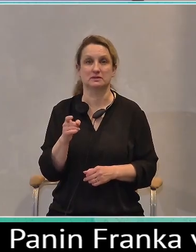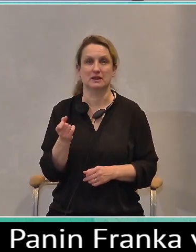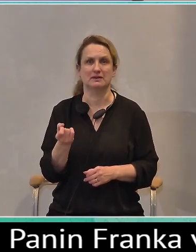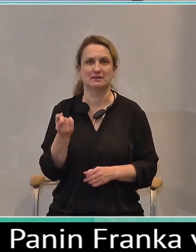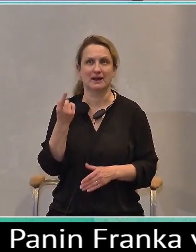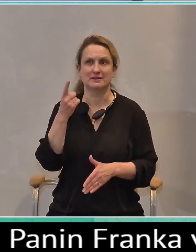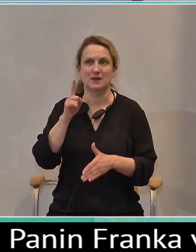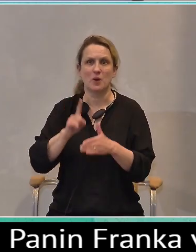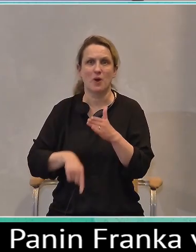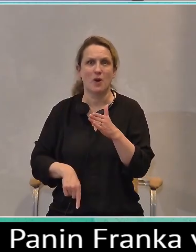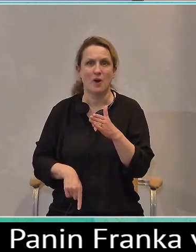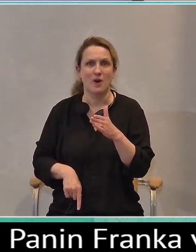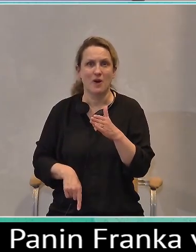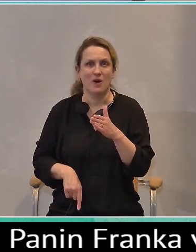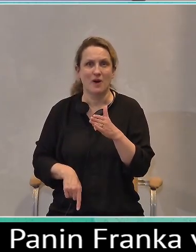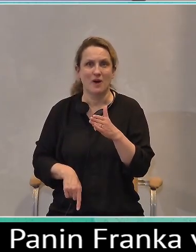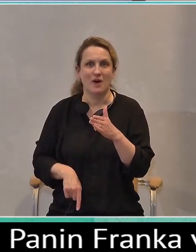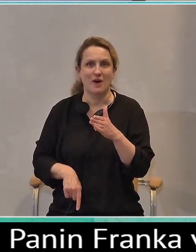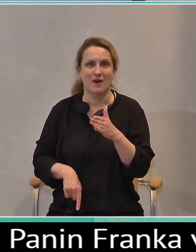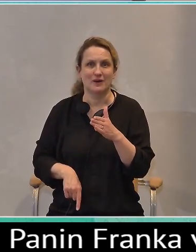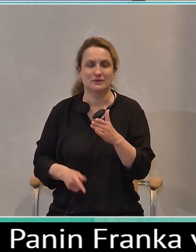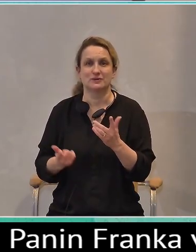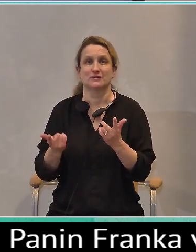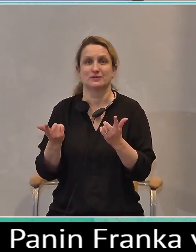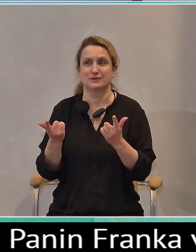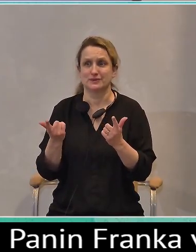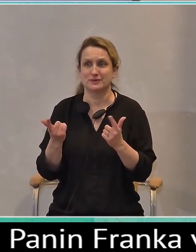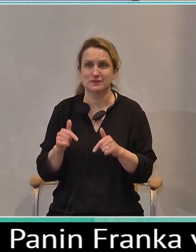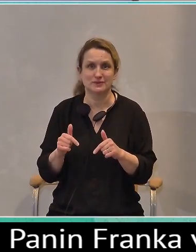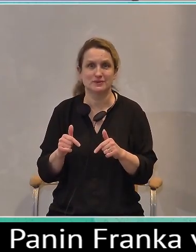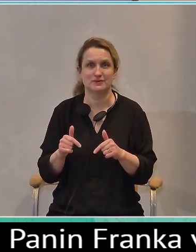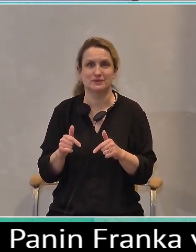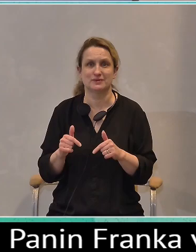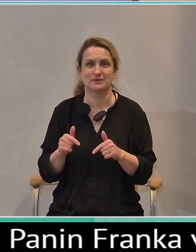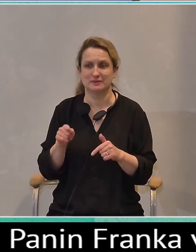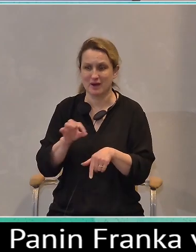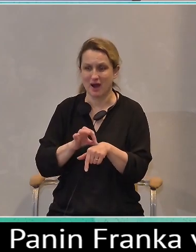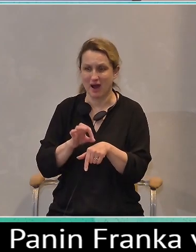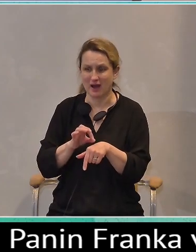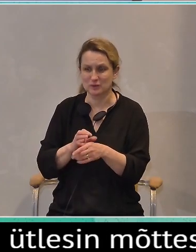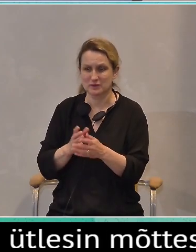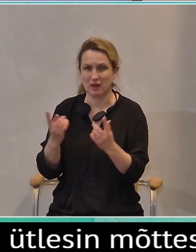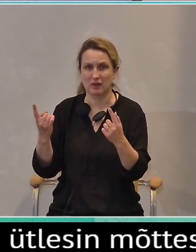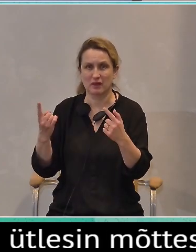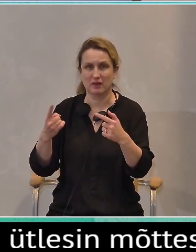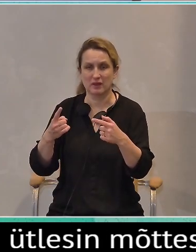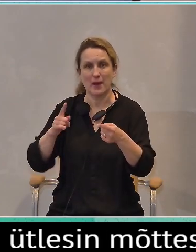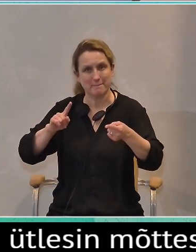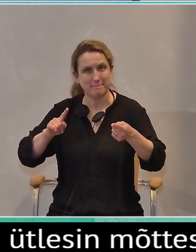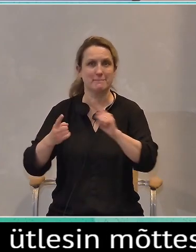this was the first time we felt hope for something that